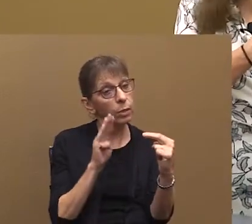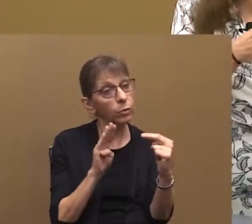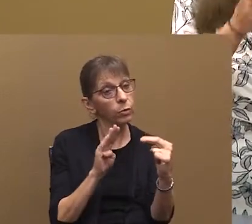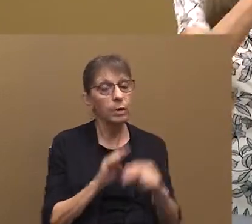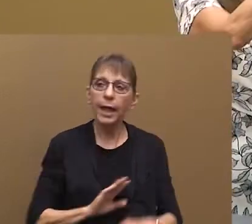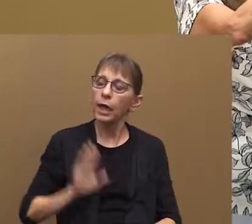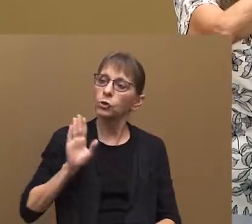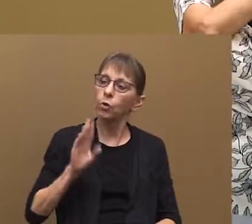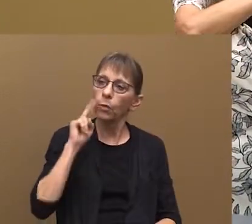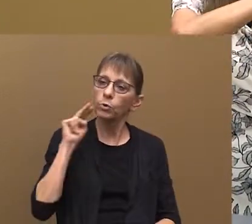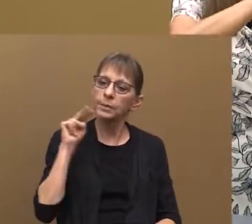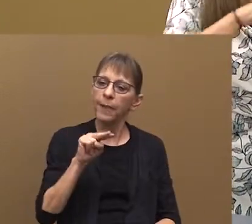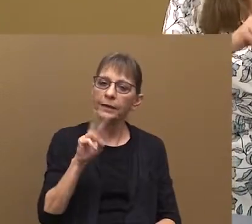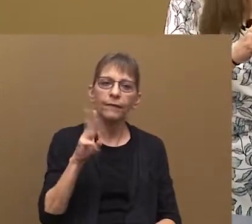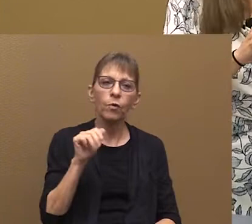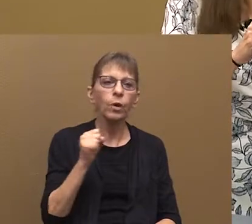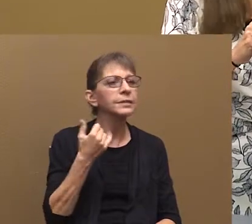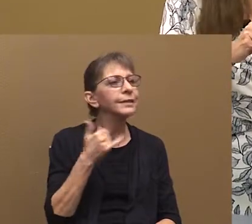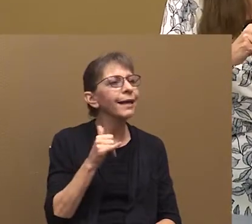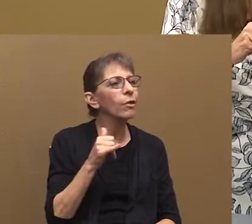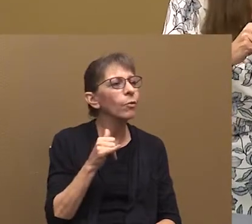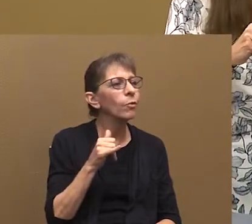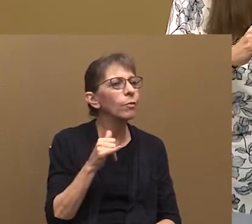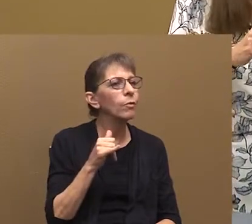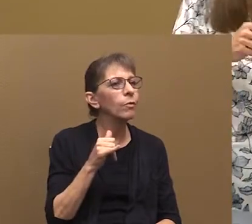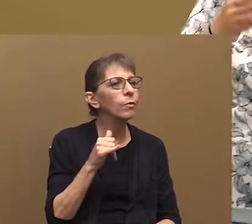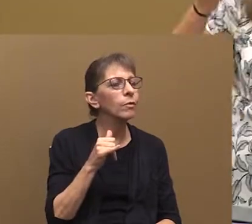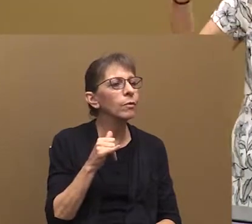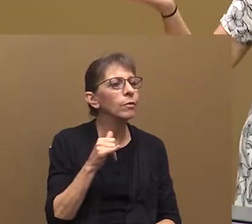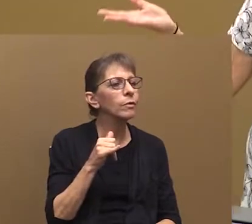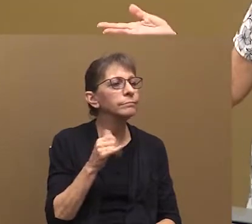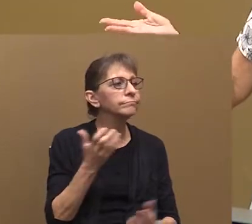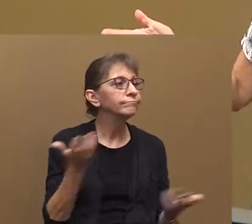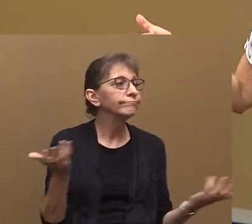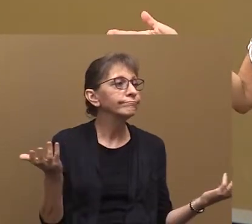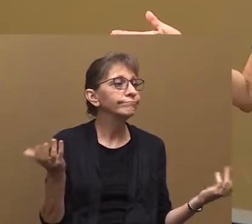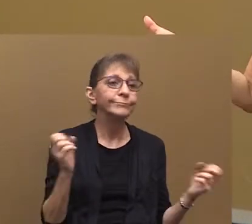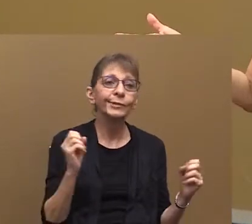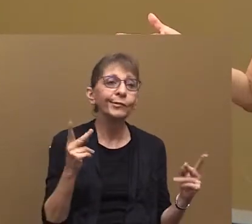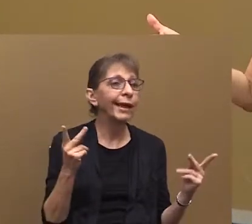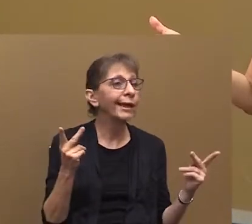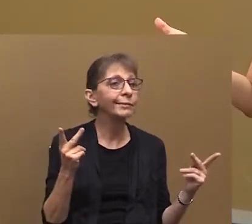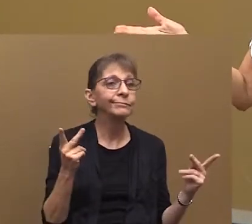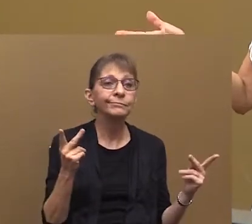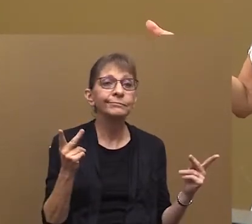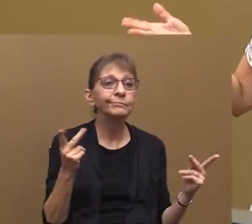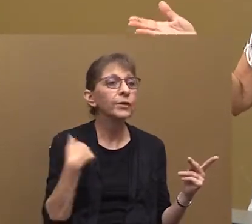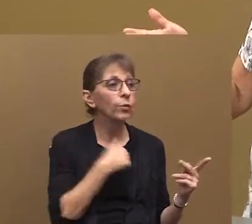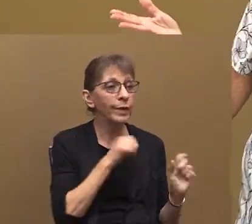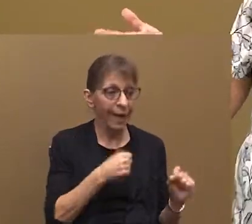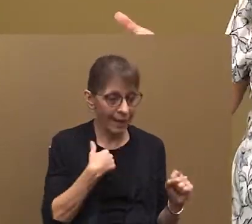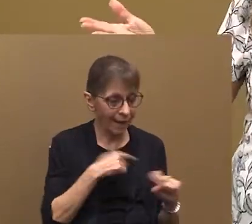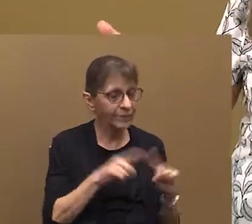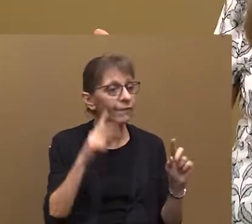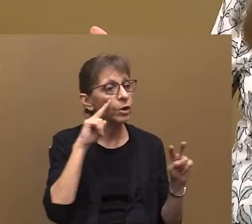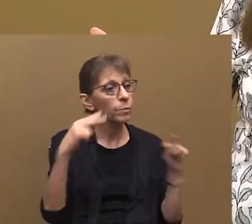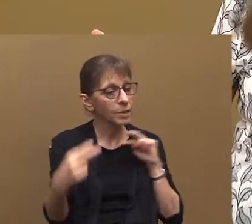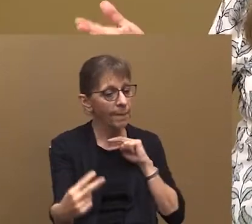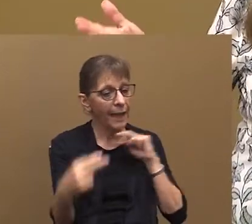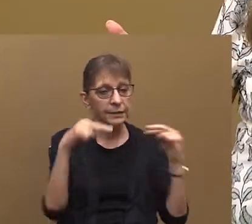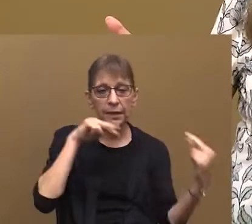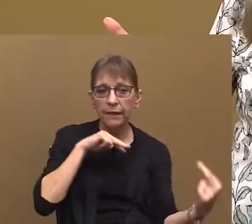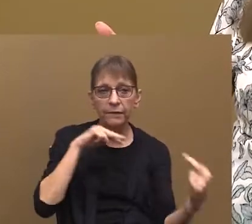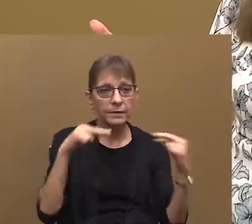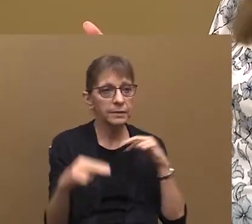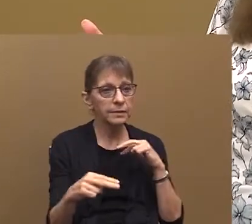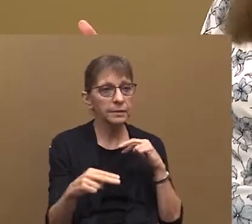was blue and your perspective was yellow. And that's okay. We could have different